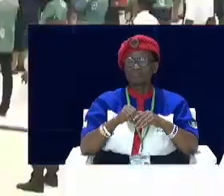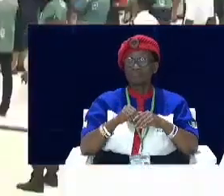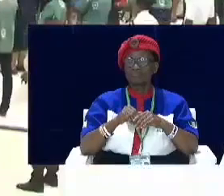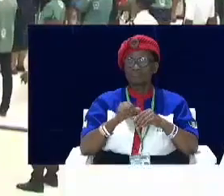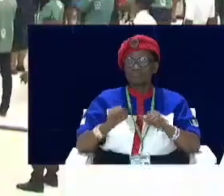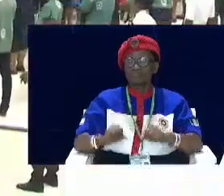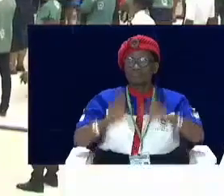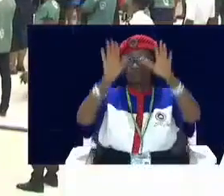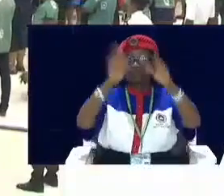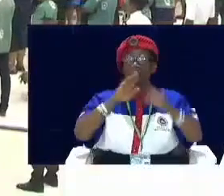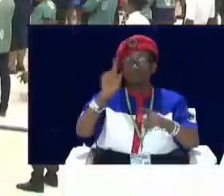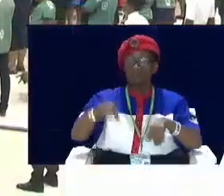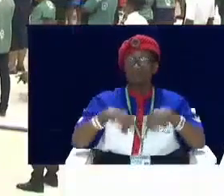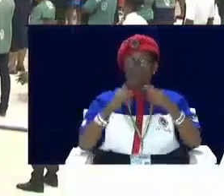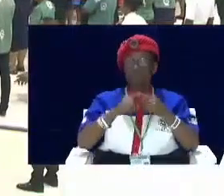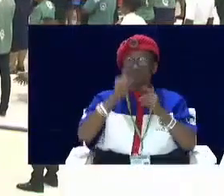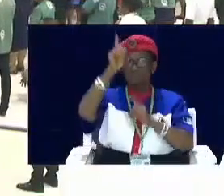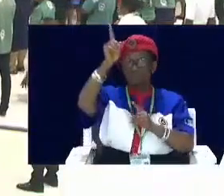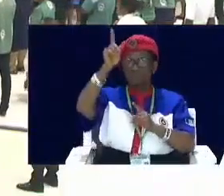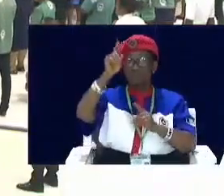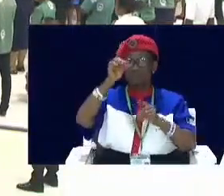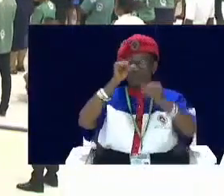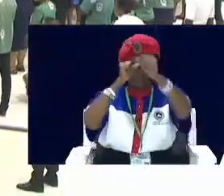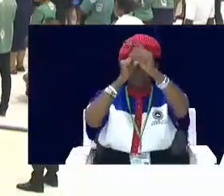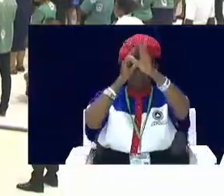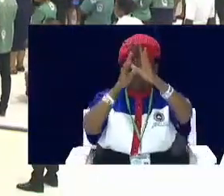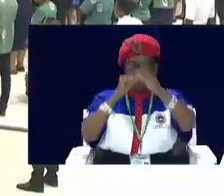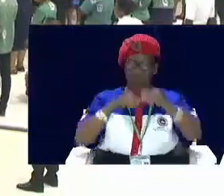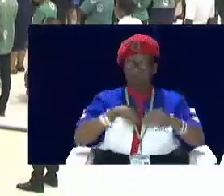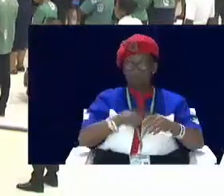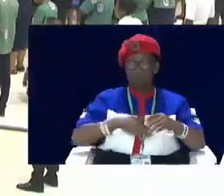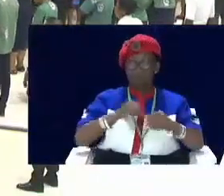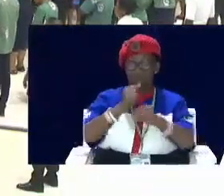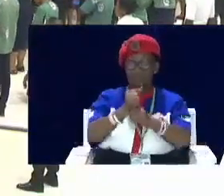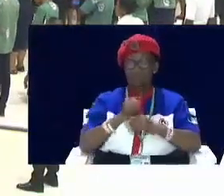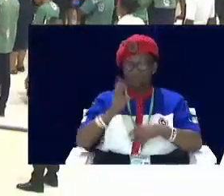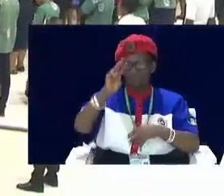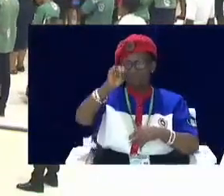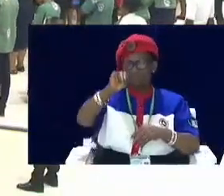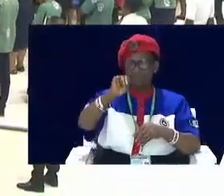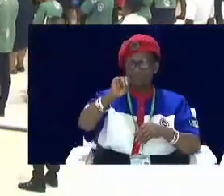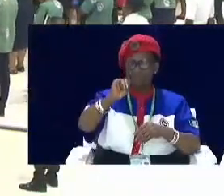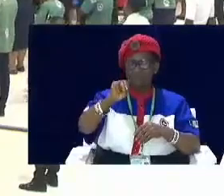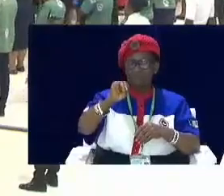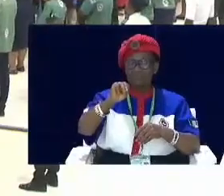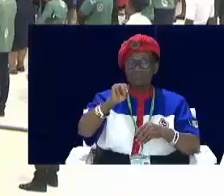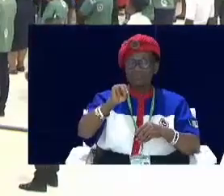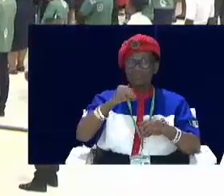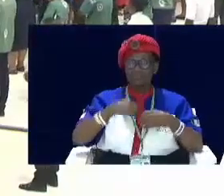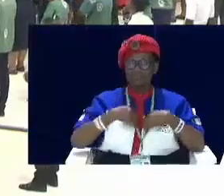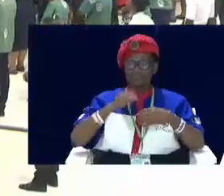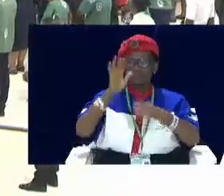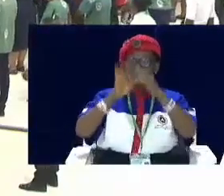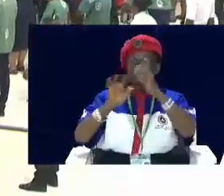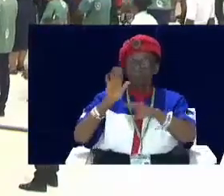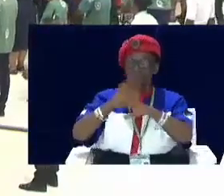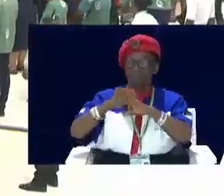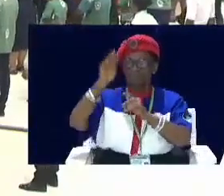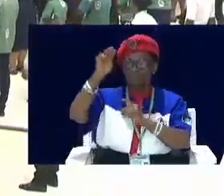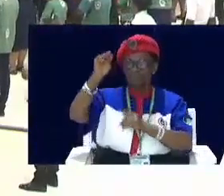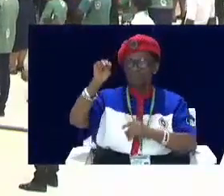to you. Father, please receive them. Have mercy on